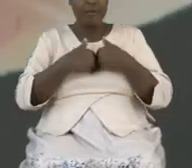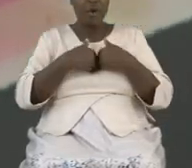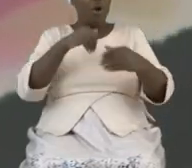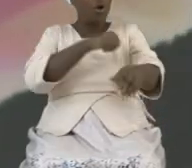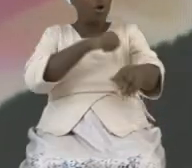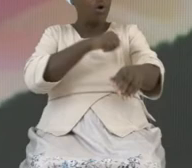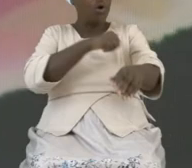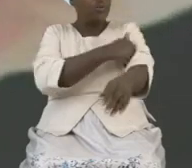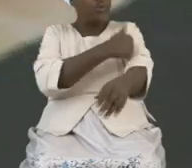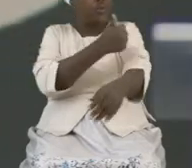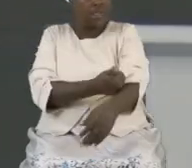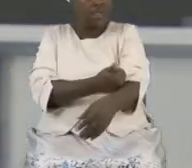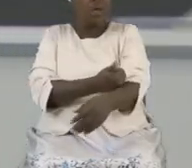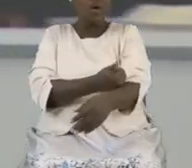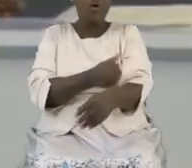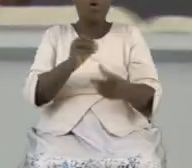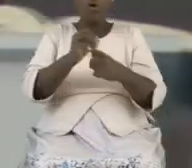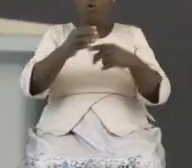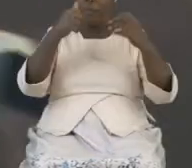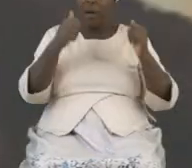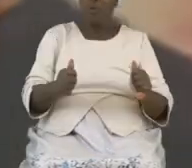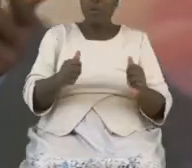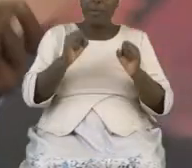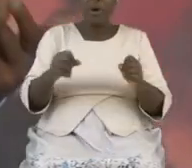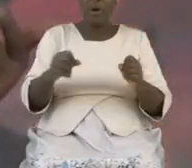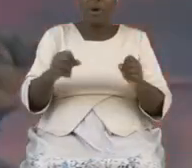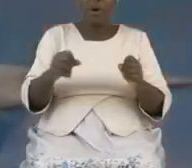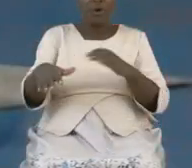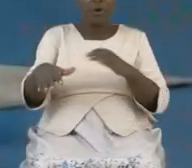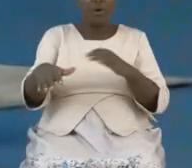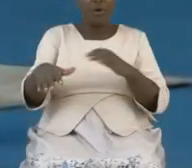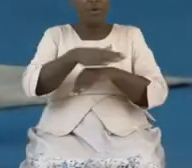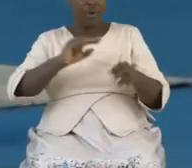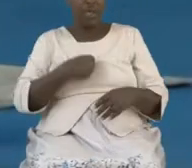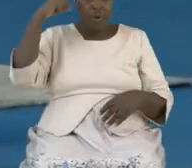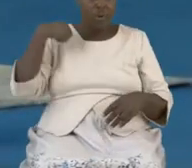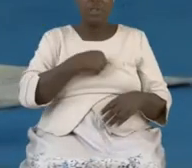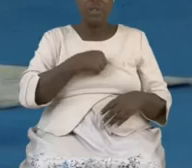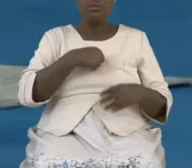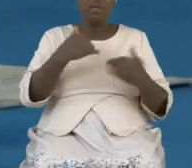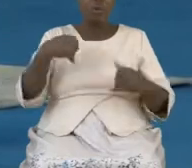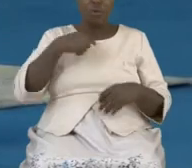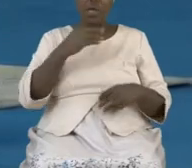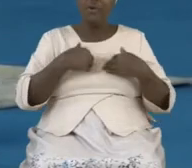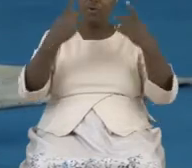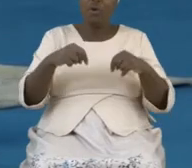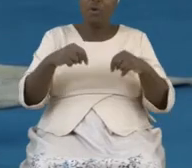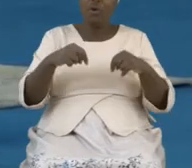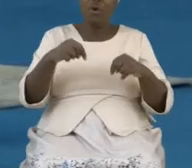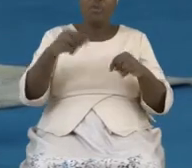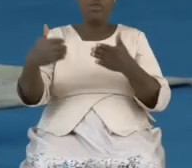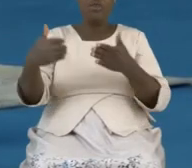or dominion over us, because now we have come into a new realm